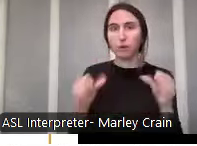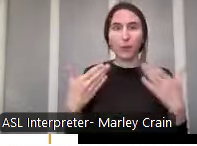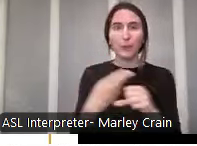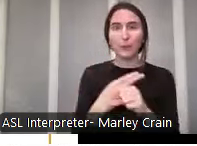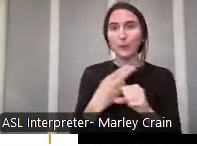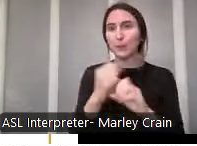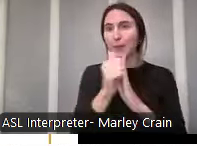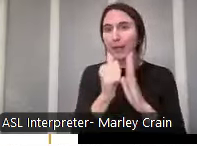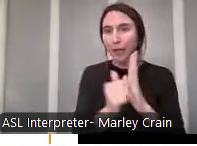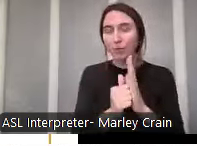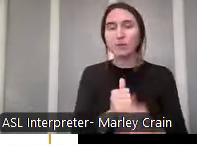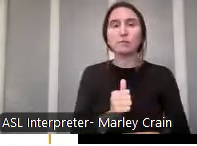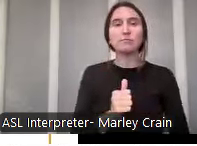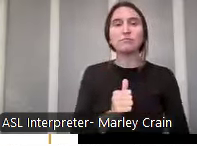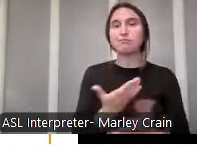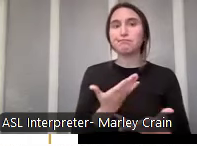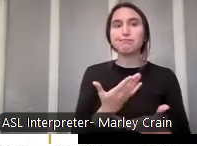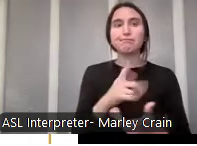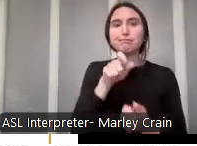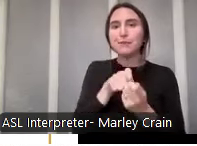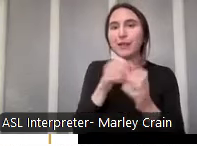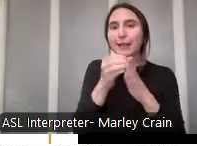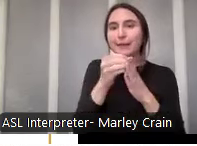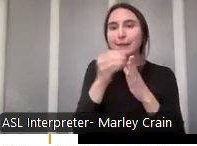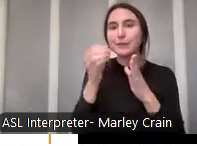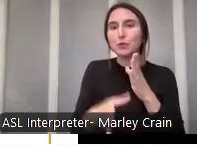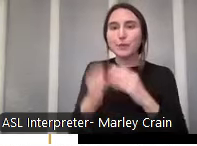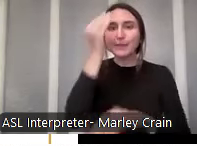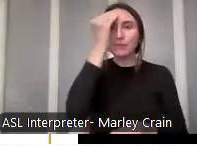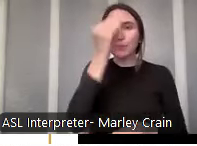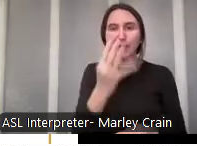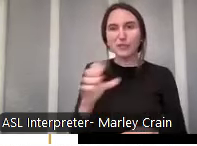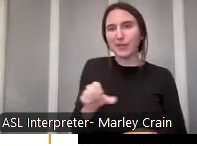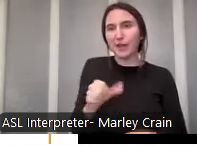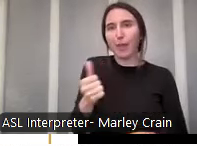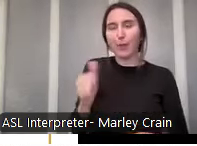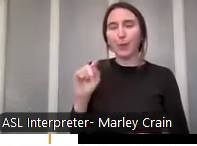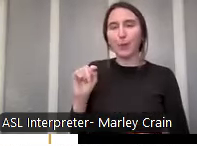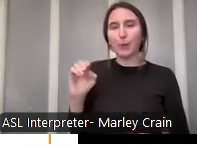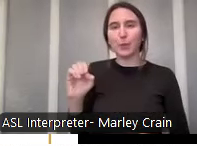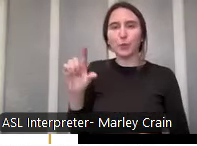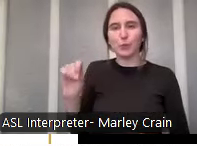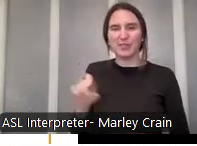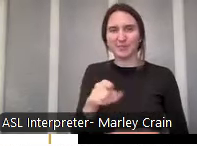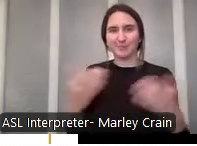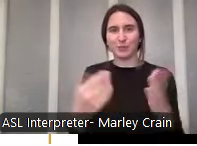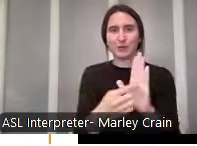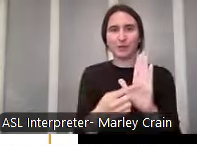your student on that website. This is an example of what the website looks like.